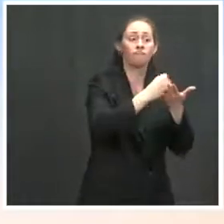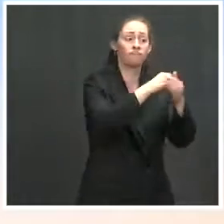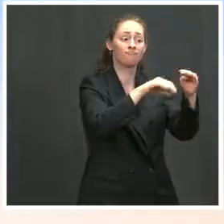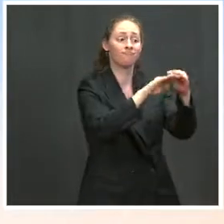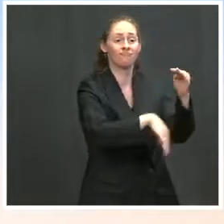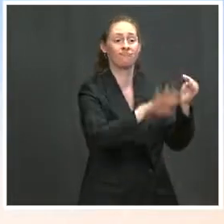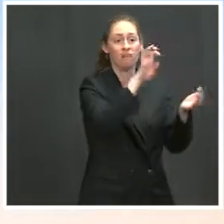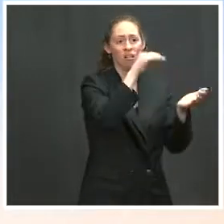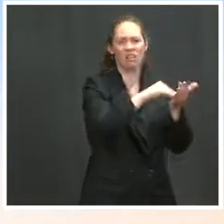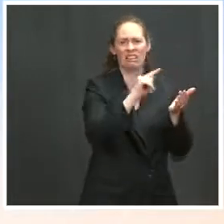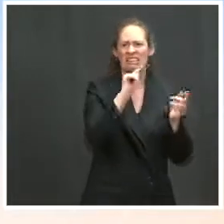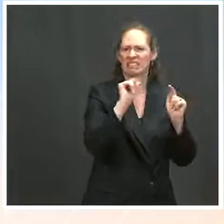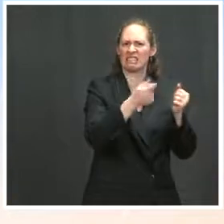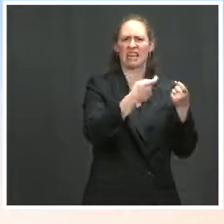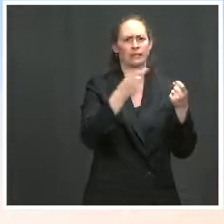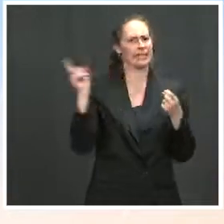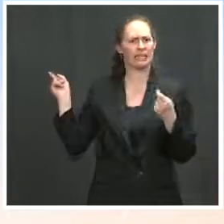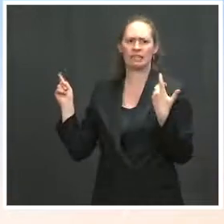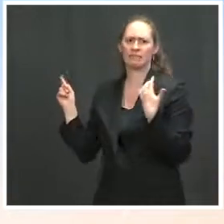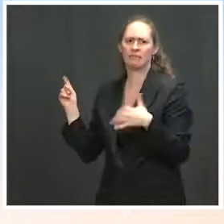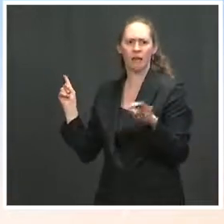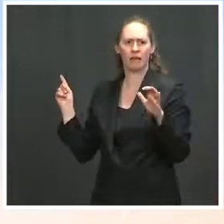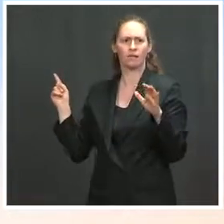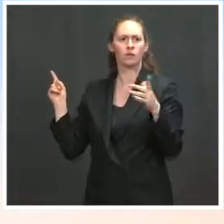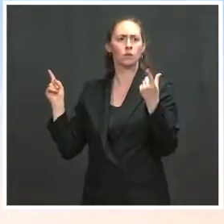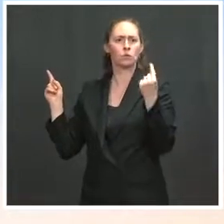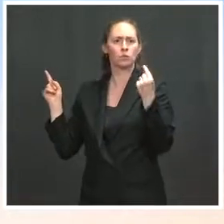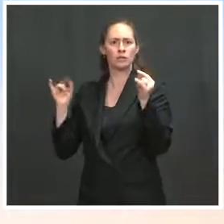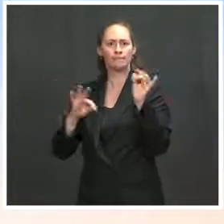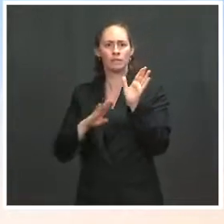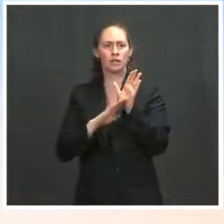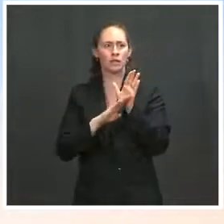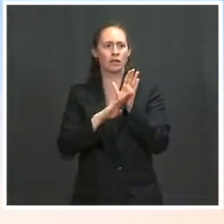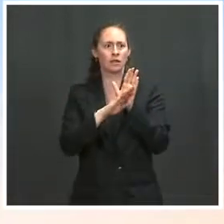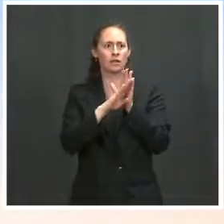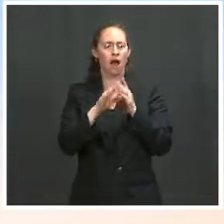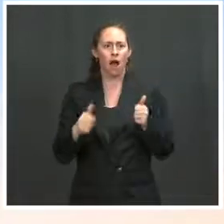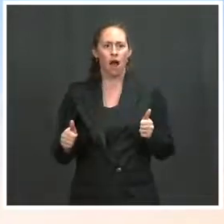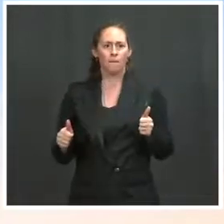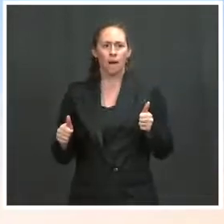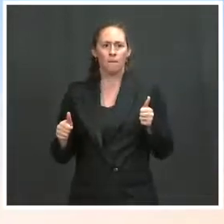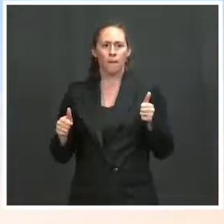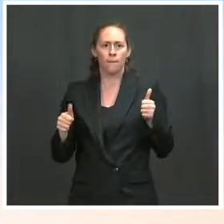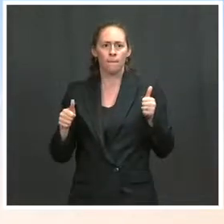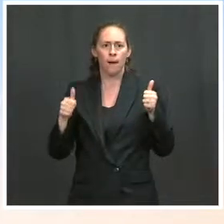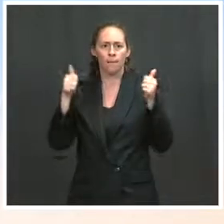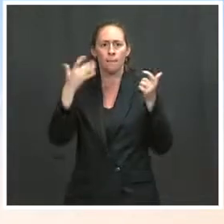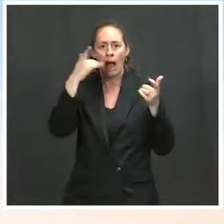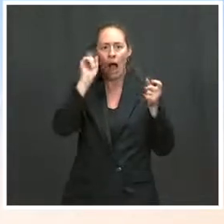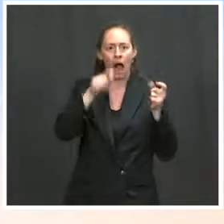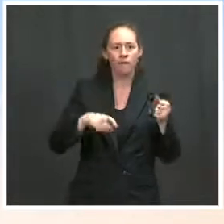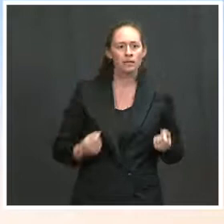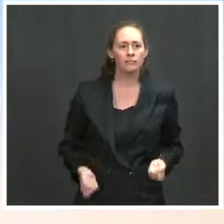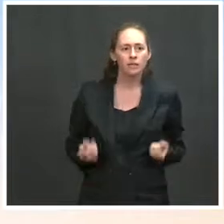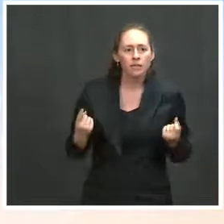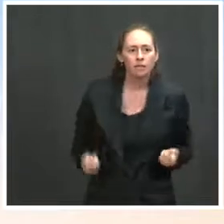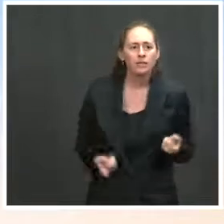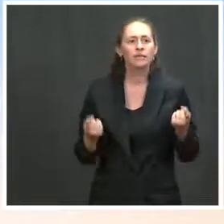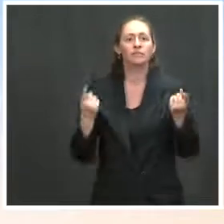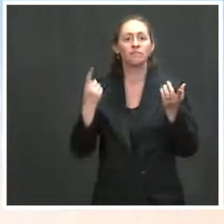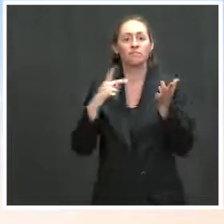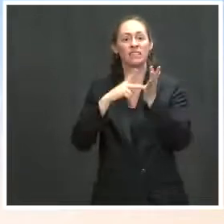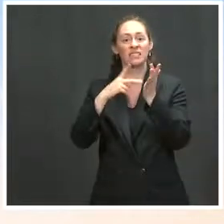is inflation because of wasteful spending or any other reason, and everything is more expensive for everybody, is